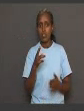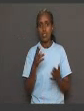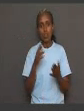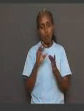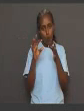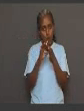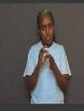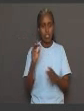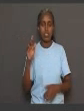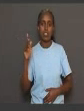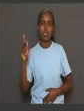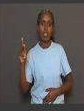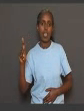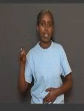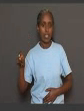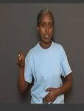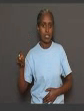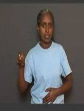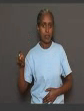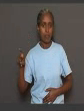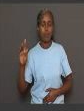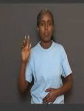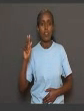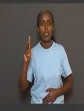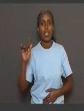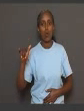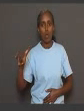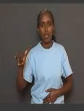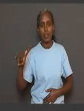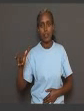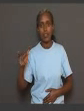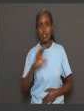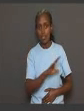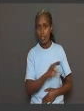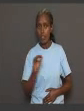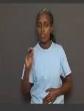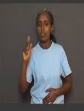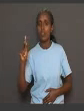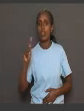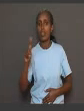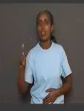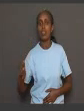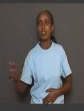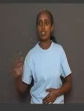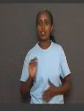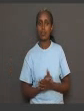at kx, ky, and